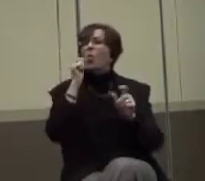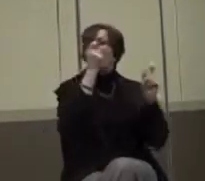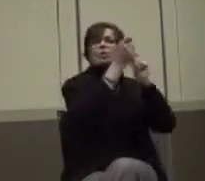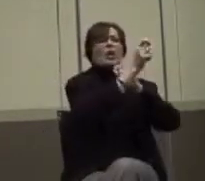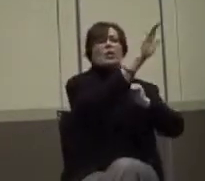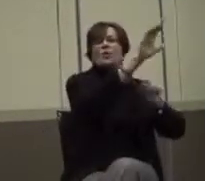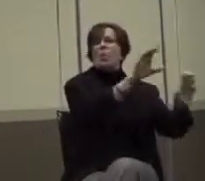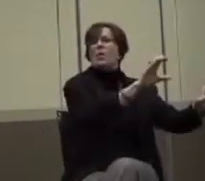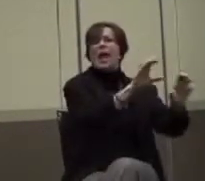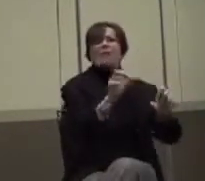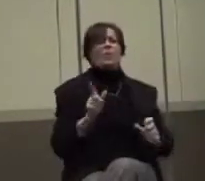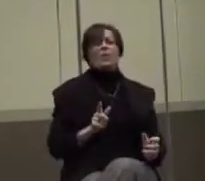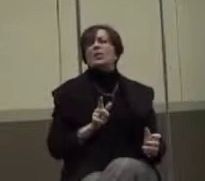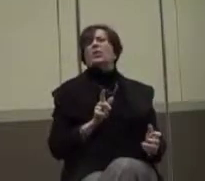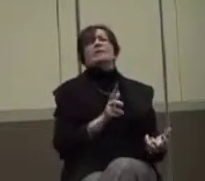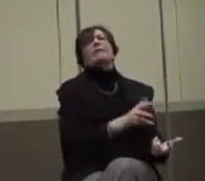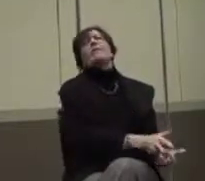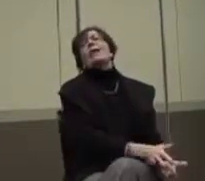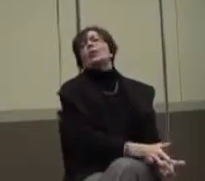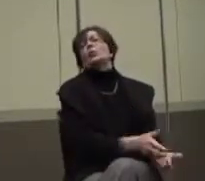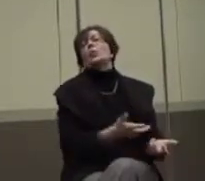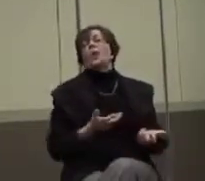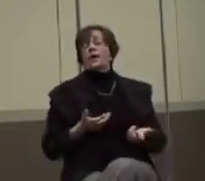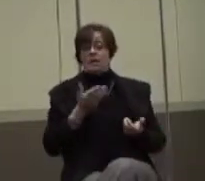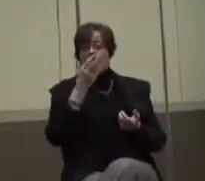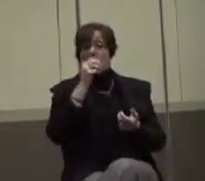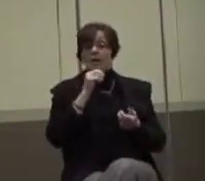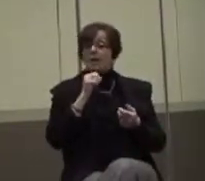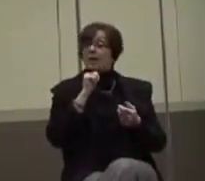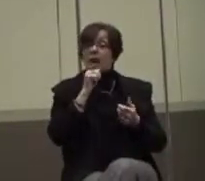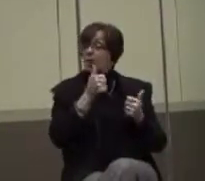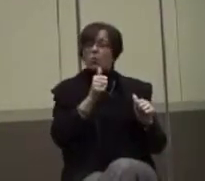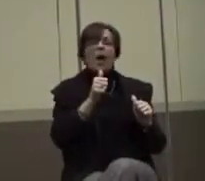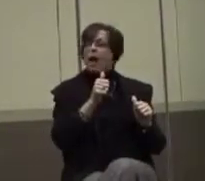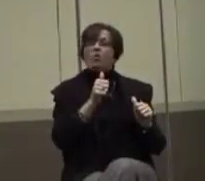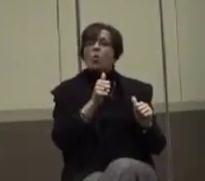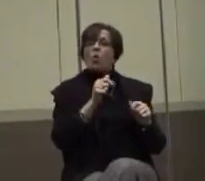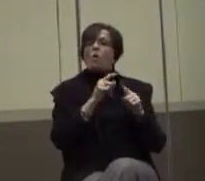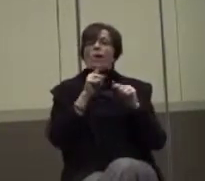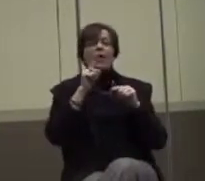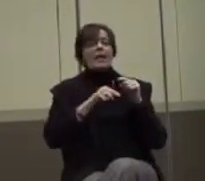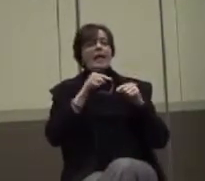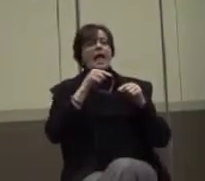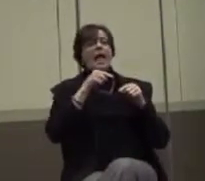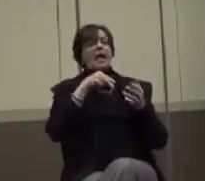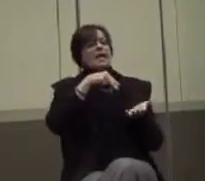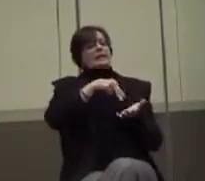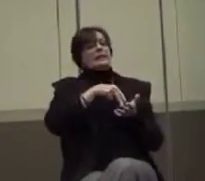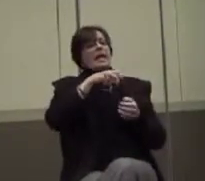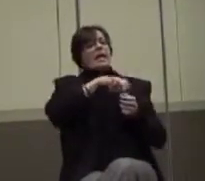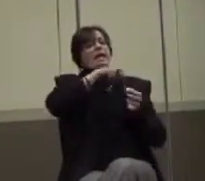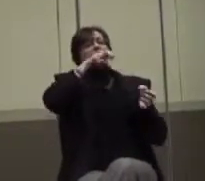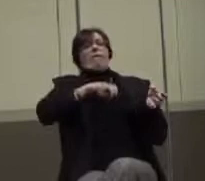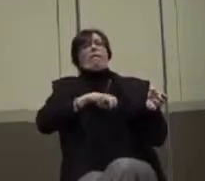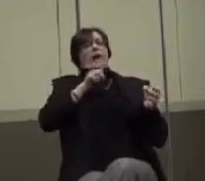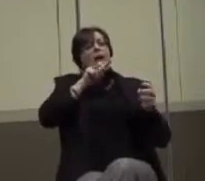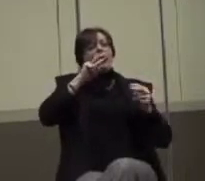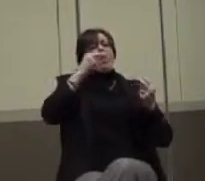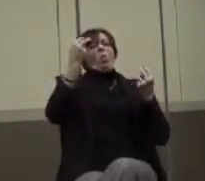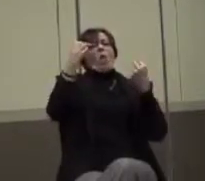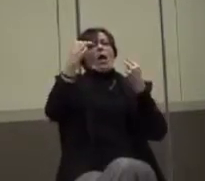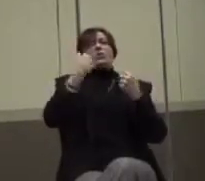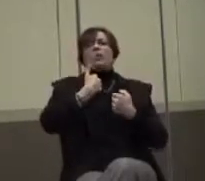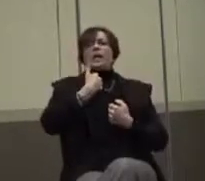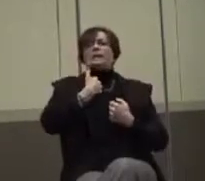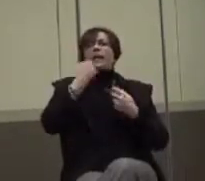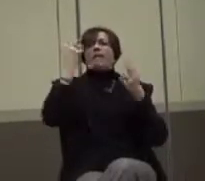it. And so it's not because they're not trying, it's because they can't stand back and watch themselves teach. You go in as the observer and you